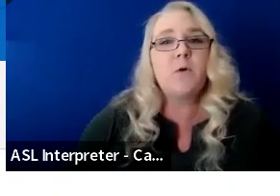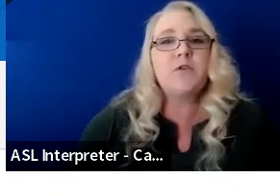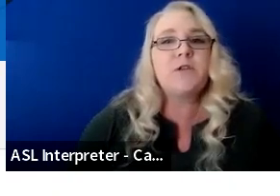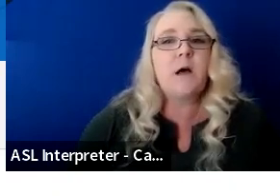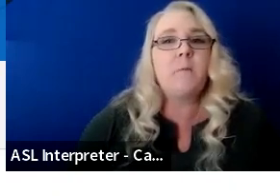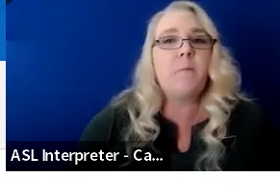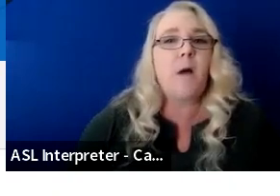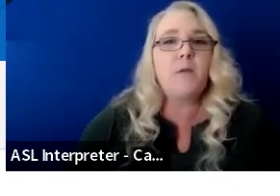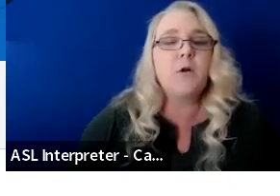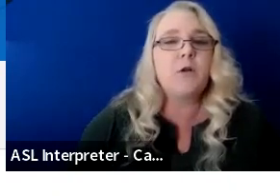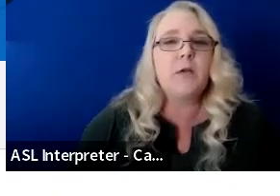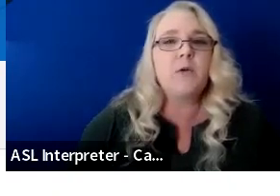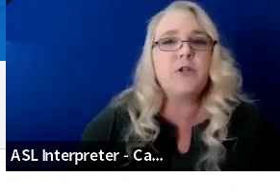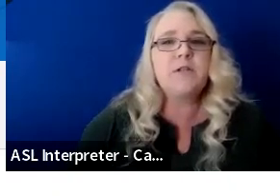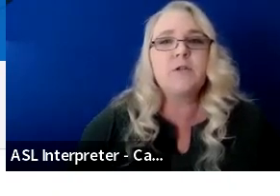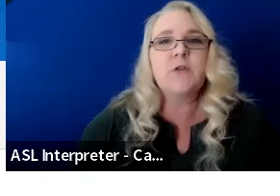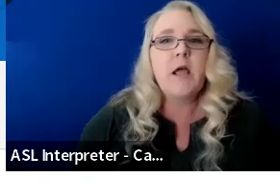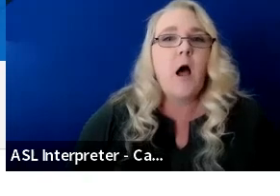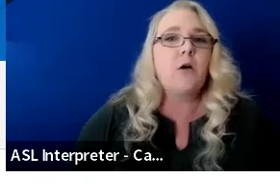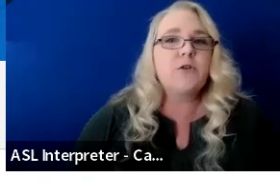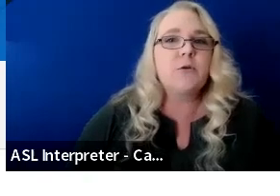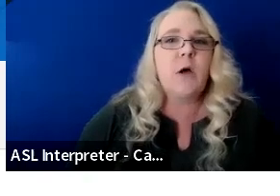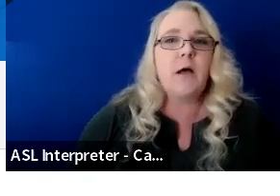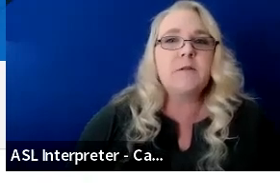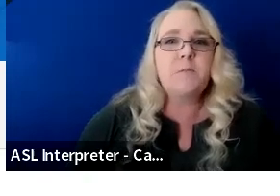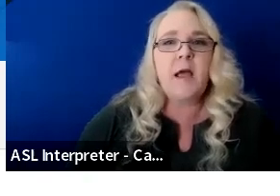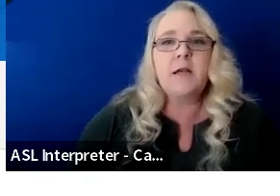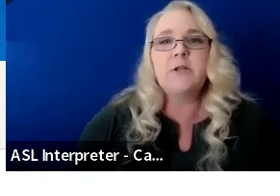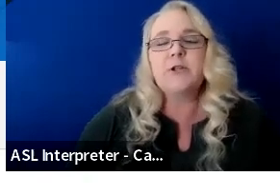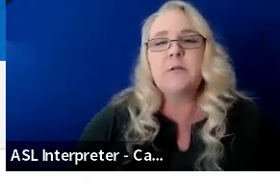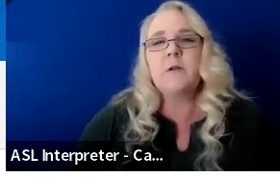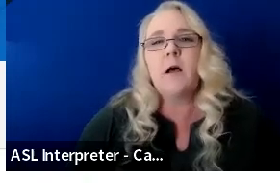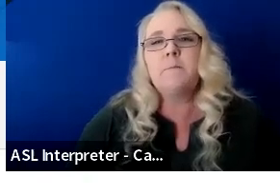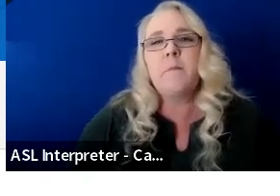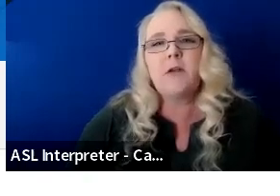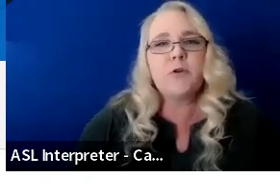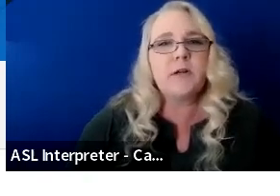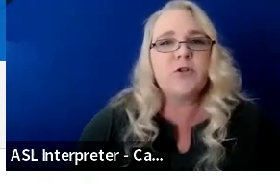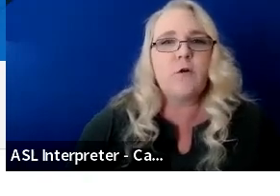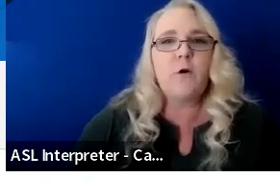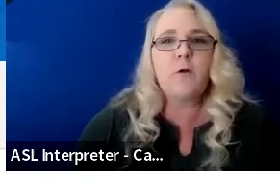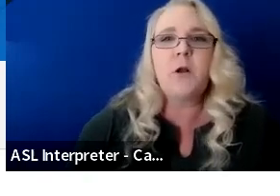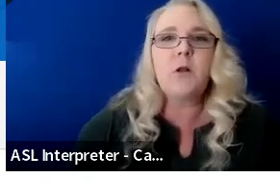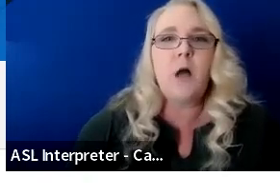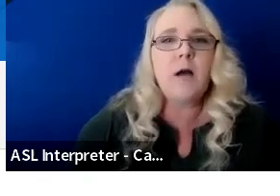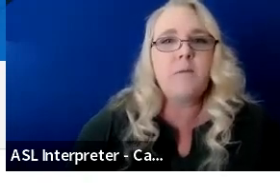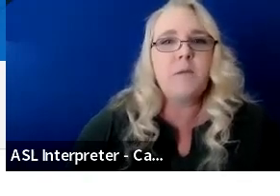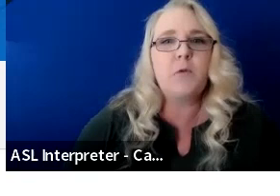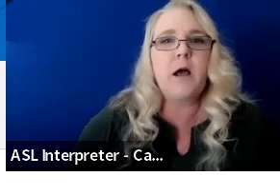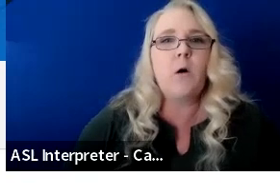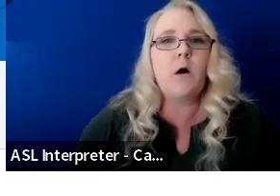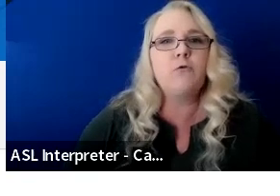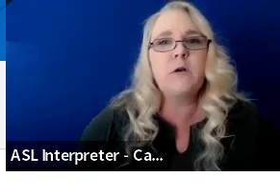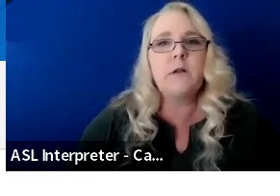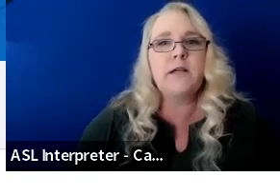of the most popular languages. There's also Spanish and Mandarin and so forth, but a lot of